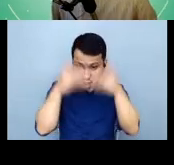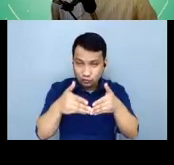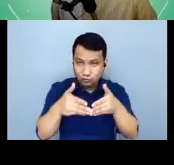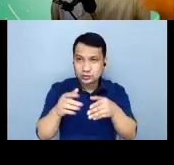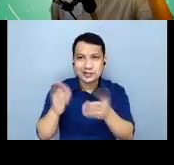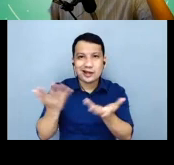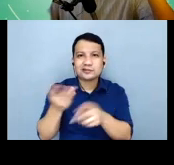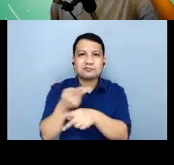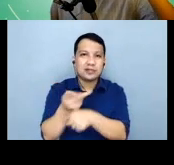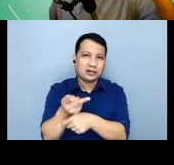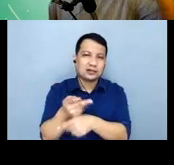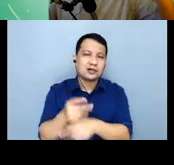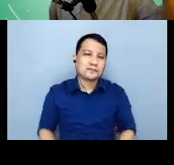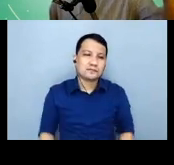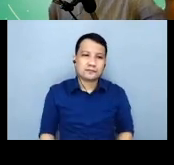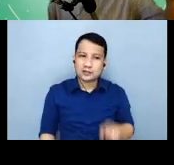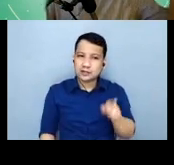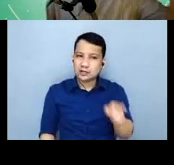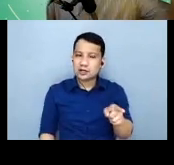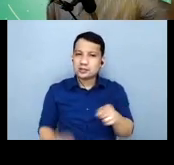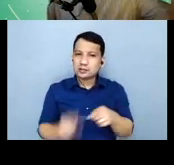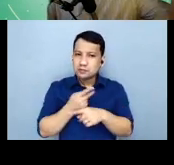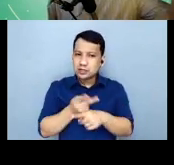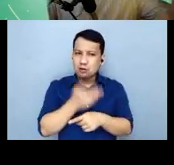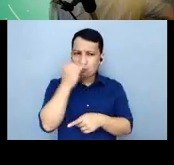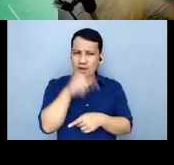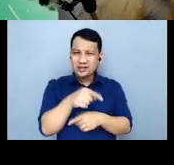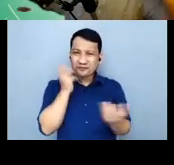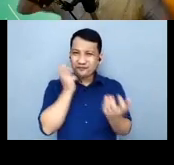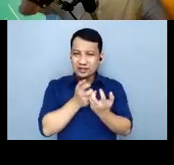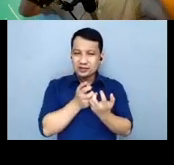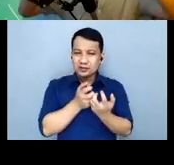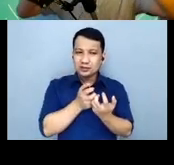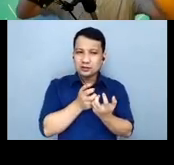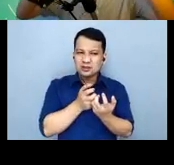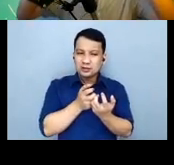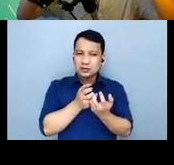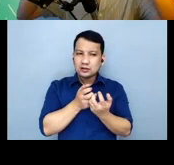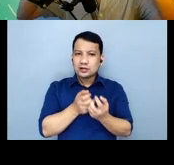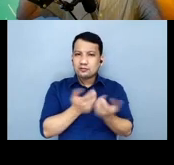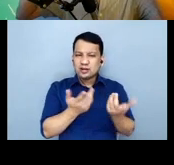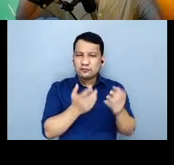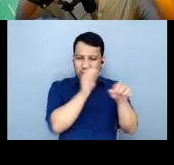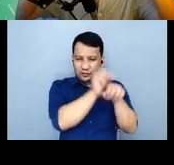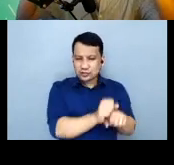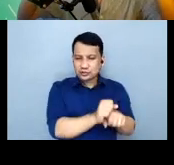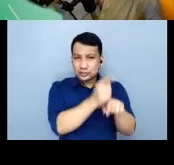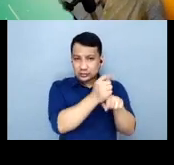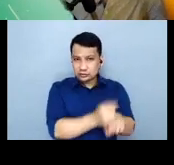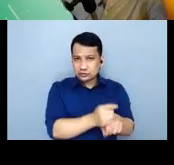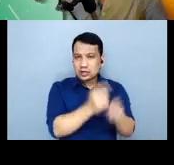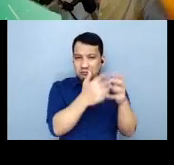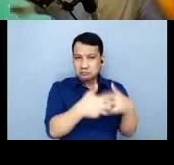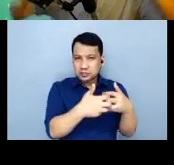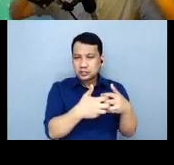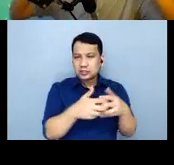products. But the reason that it fits is because it kind of bridges the gap between traditional manufacturing methods